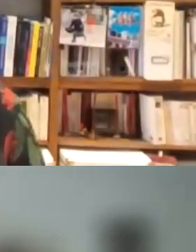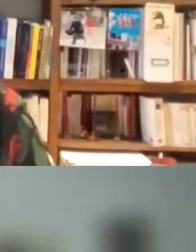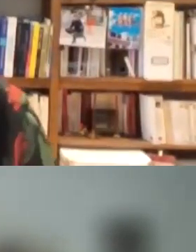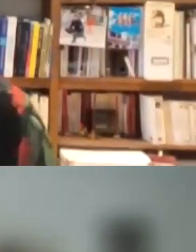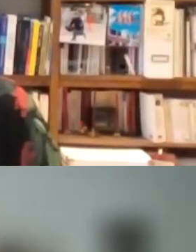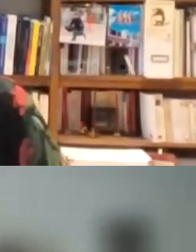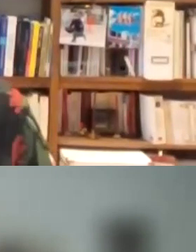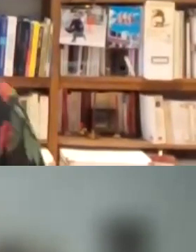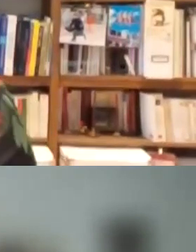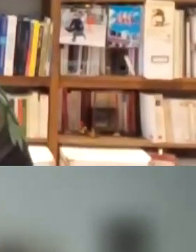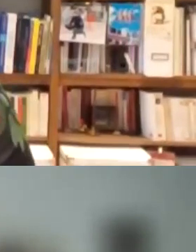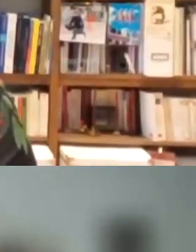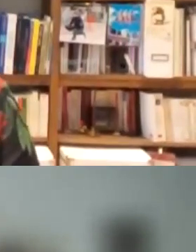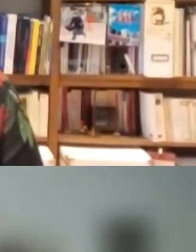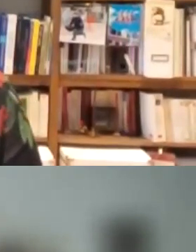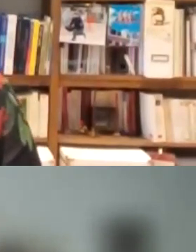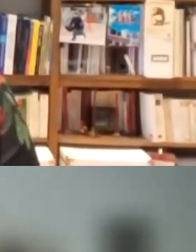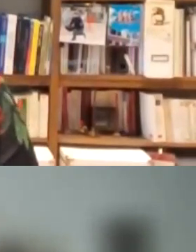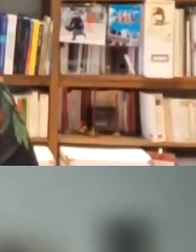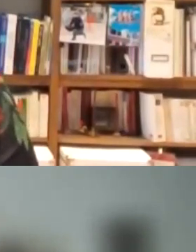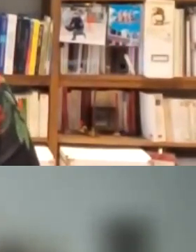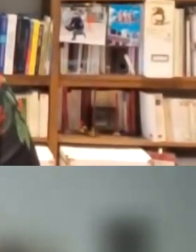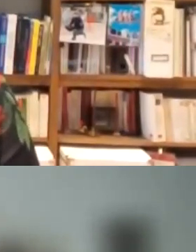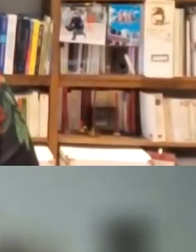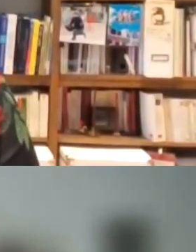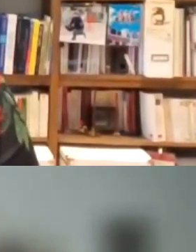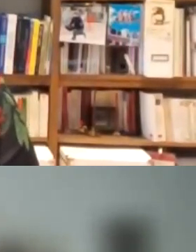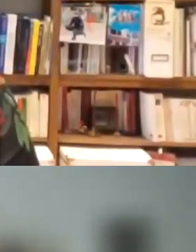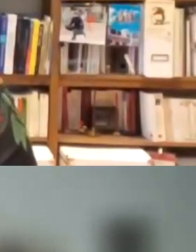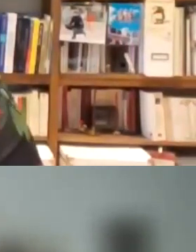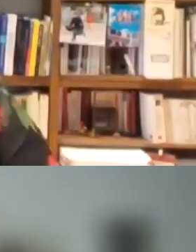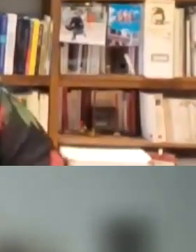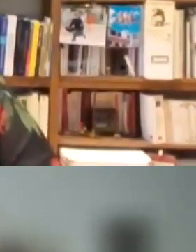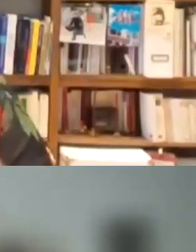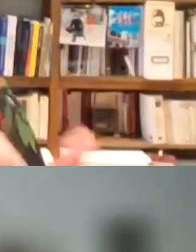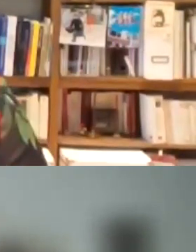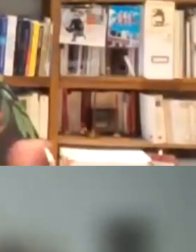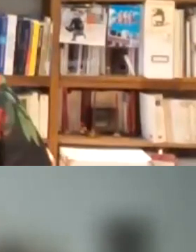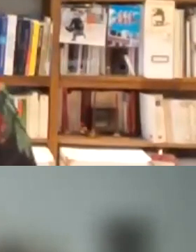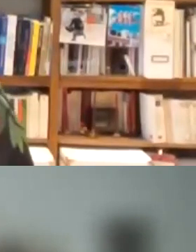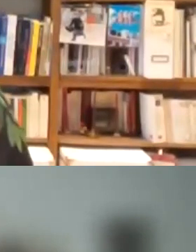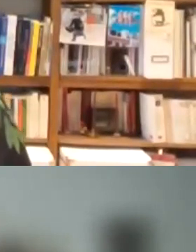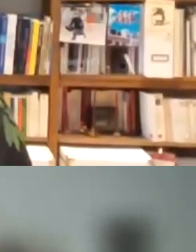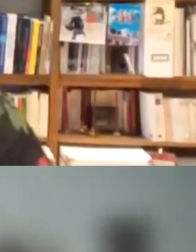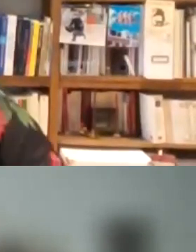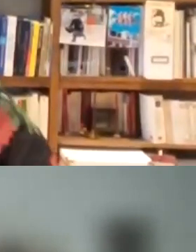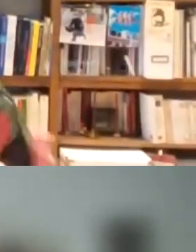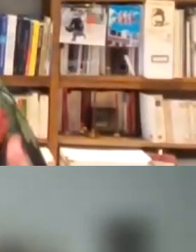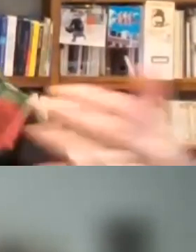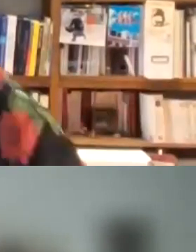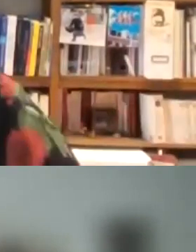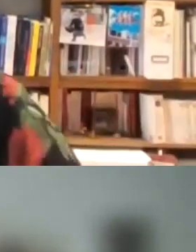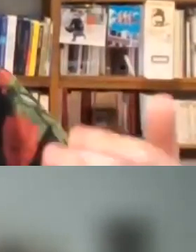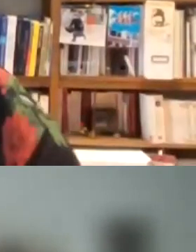intolerant towards other, but there was another man that was really involved with us. So when we came to do the